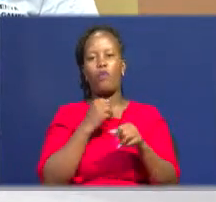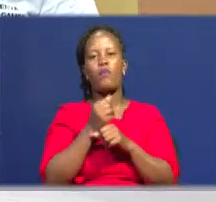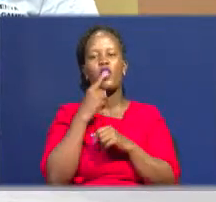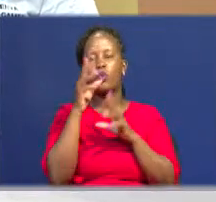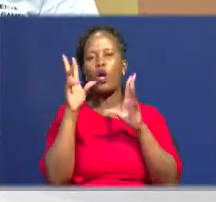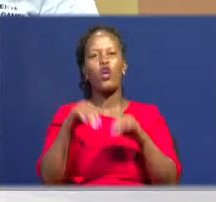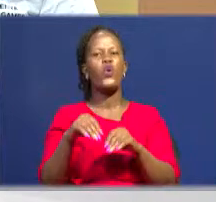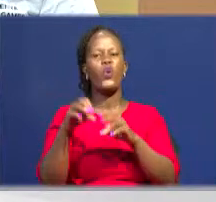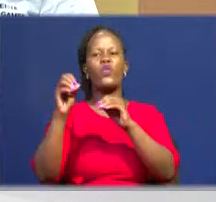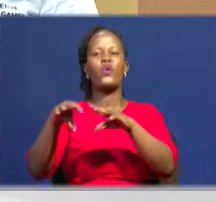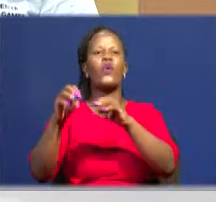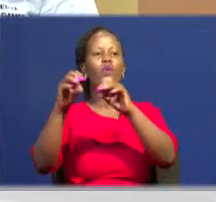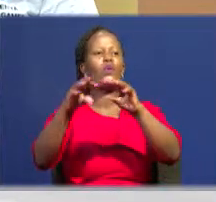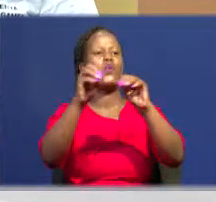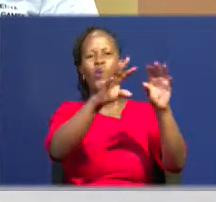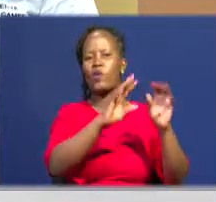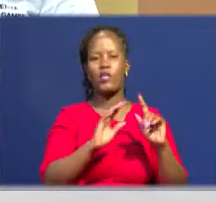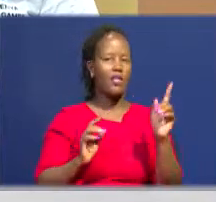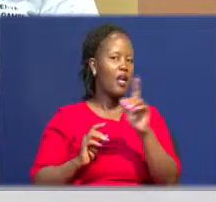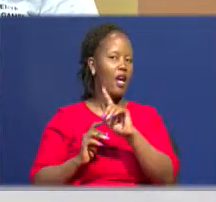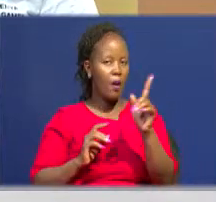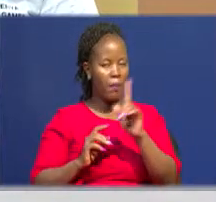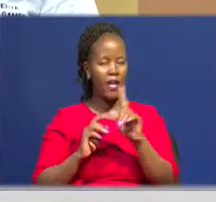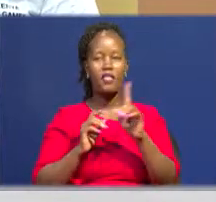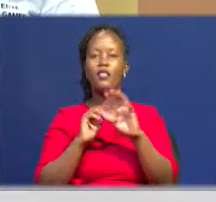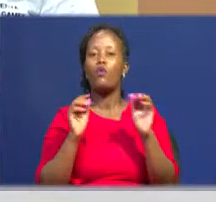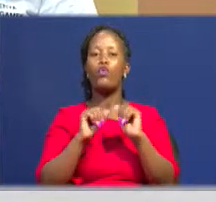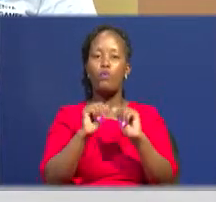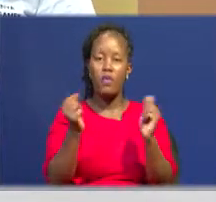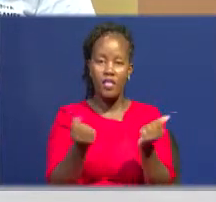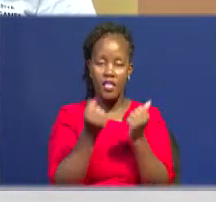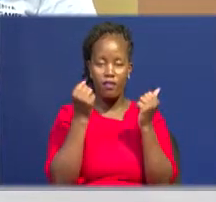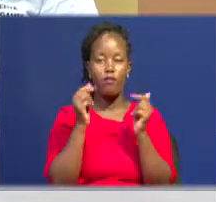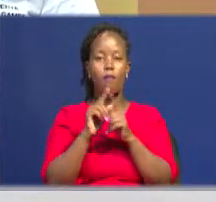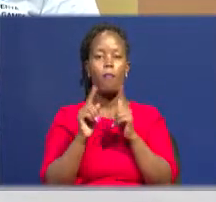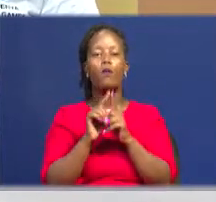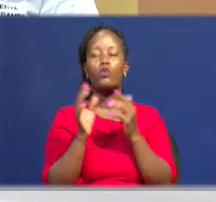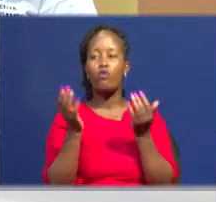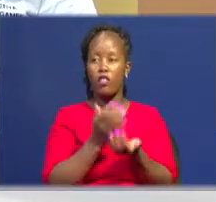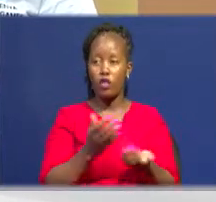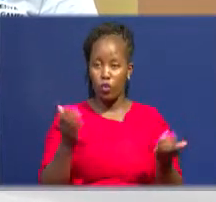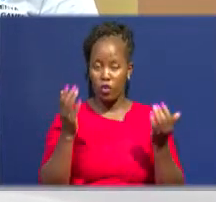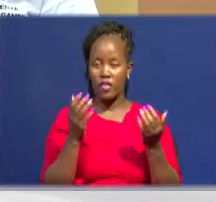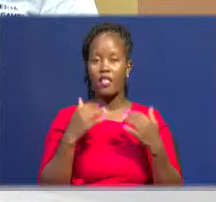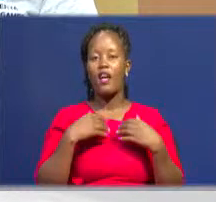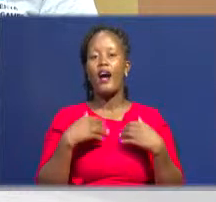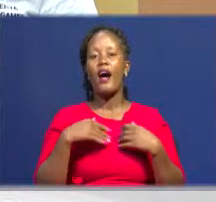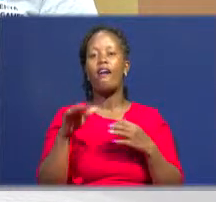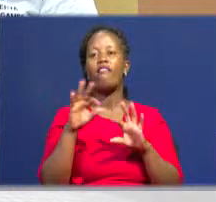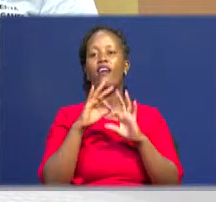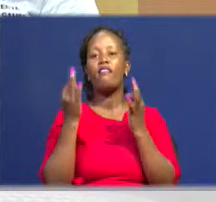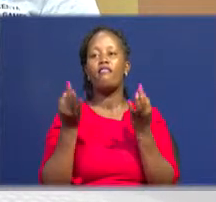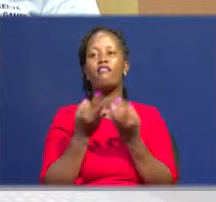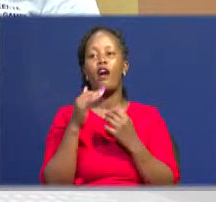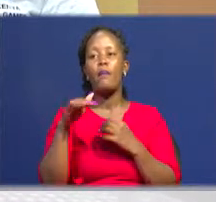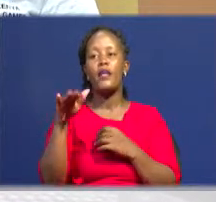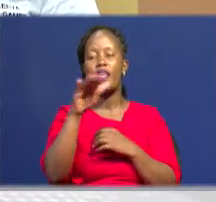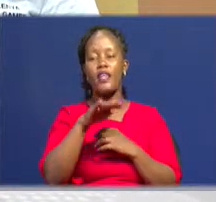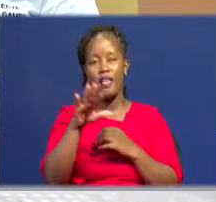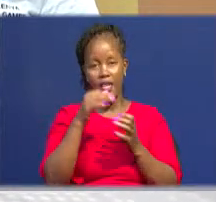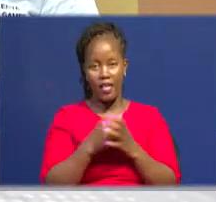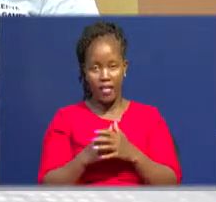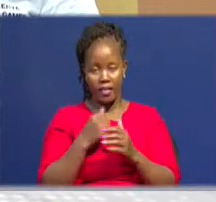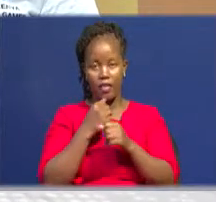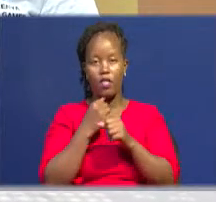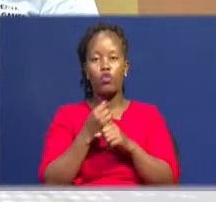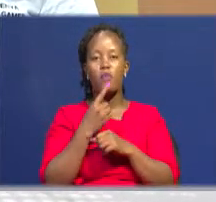ensure that it's going to be safe, even for the kids, because there's a kids area, there's a family area in the park. So we want to ensure that the area